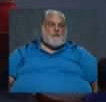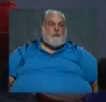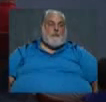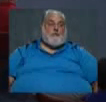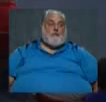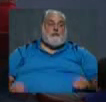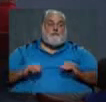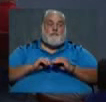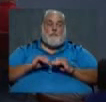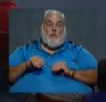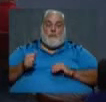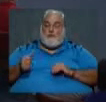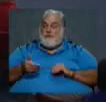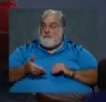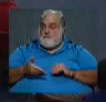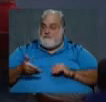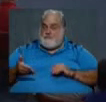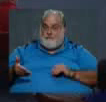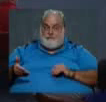other commissioners?